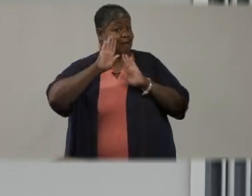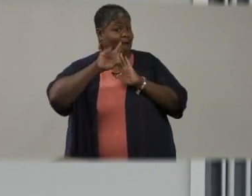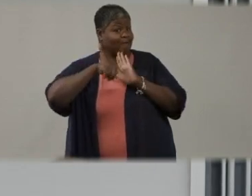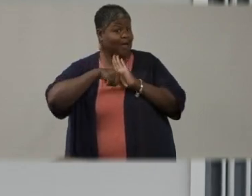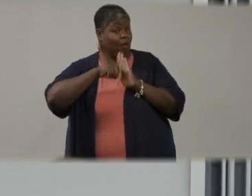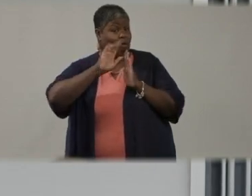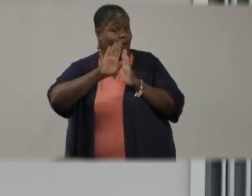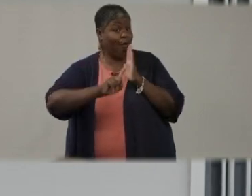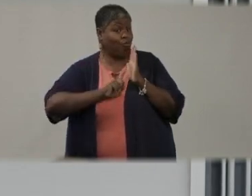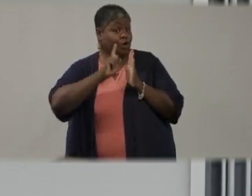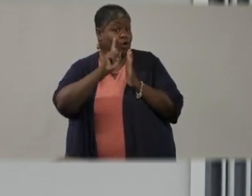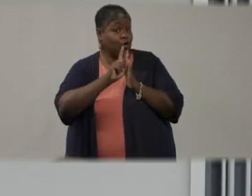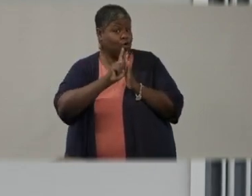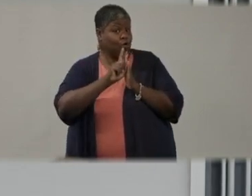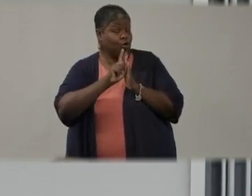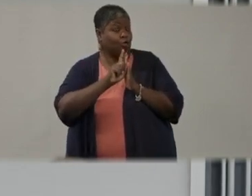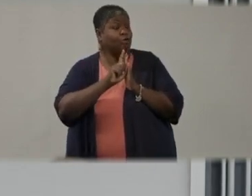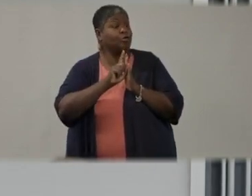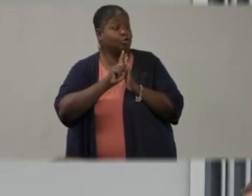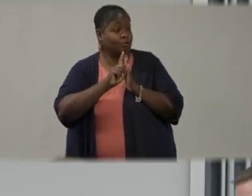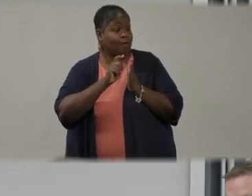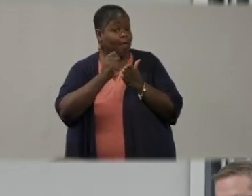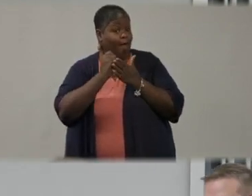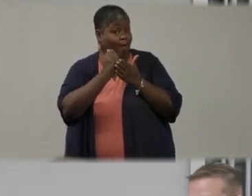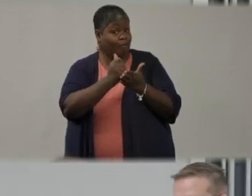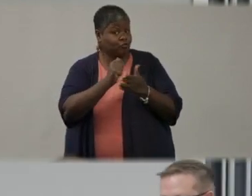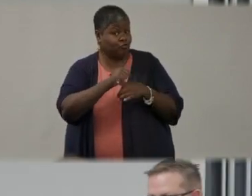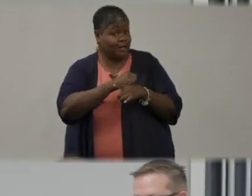that won't bore them to tears? And Yes.